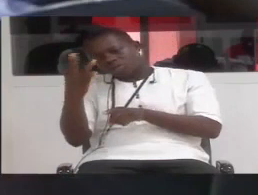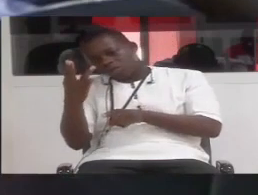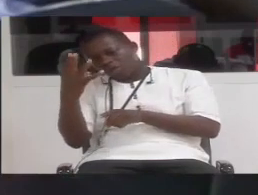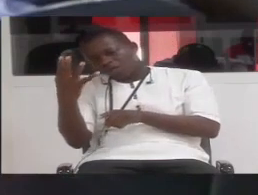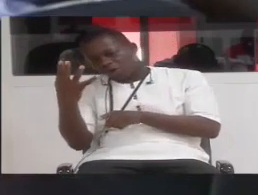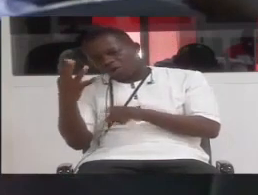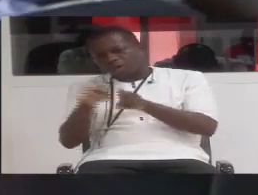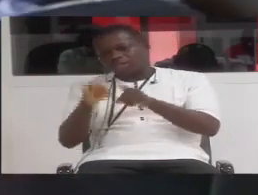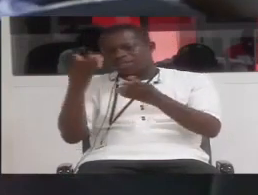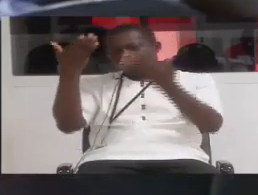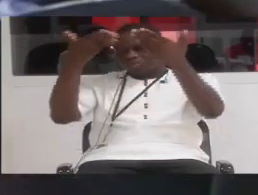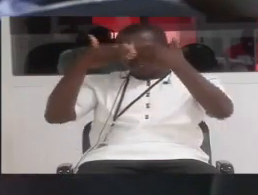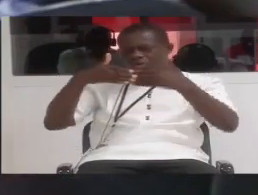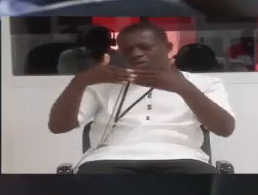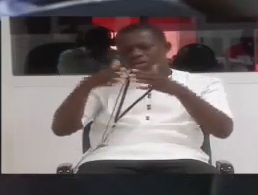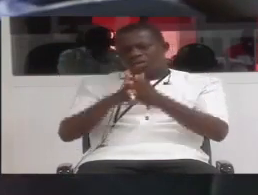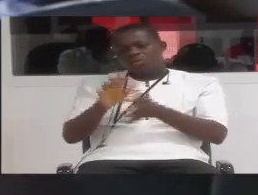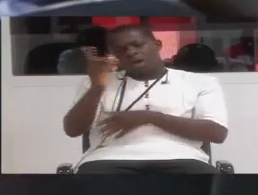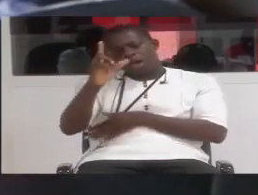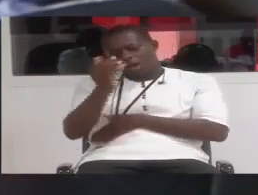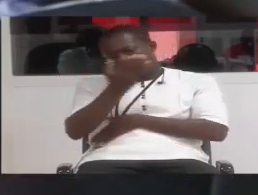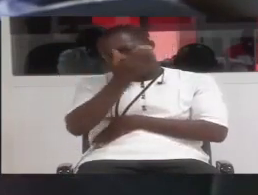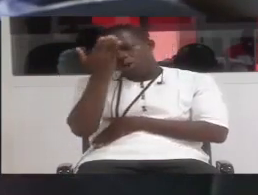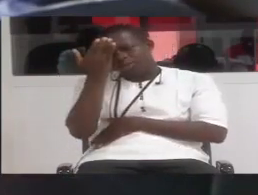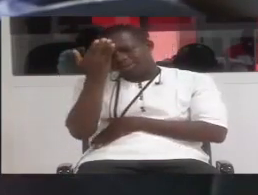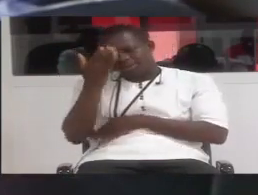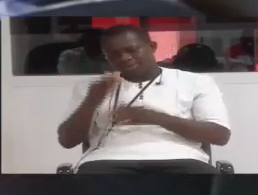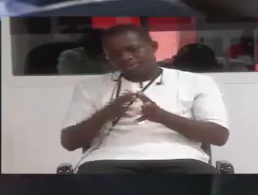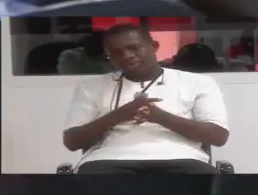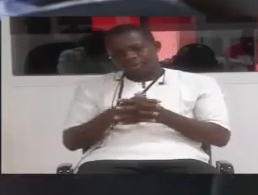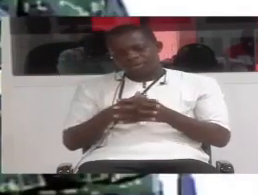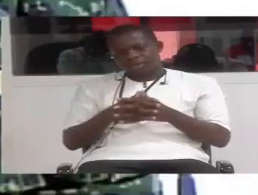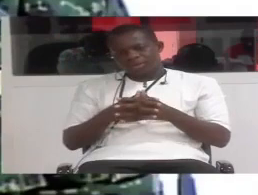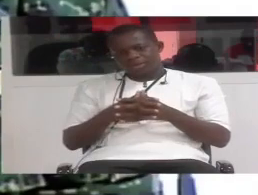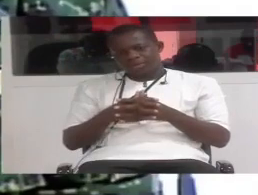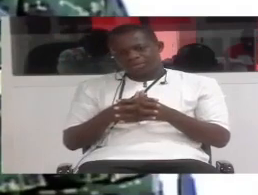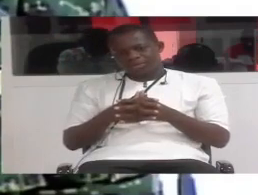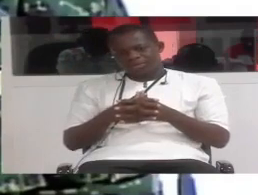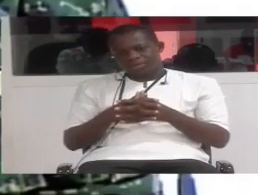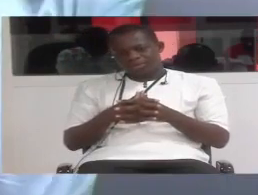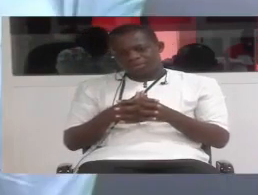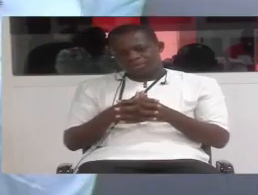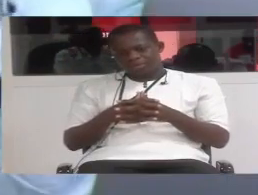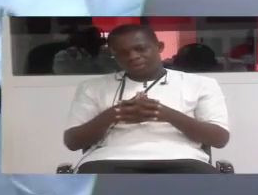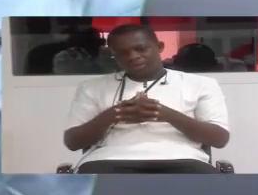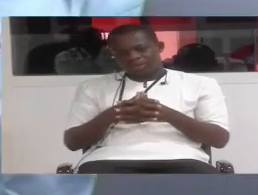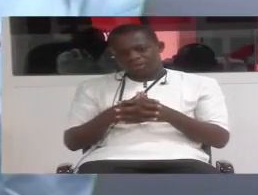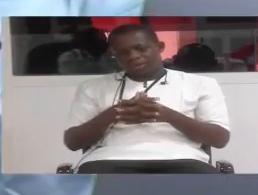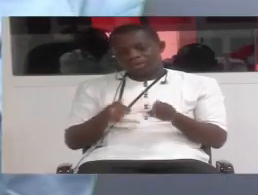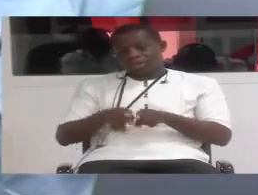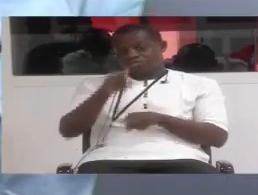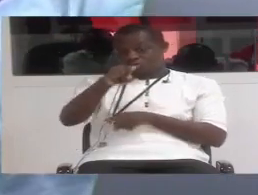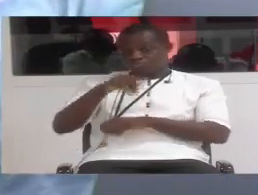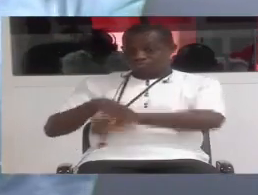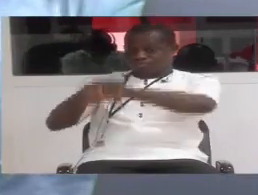the morning. Ci suba. Correct. It will be between 3 and 4 in the morning. And then you took them to